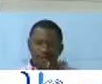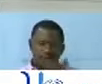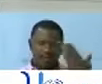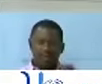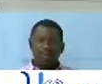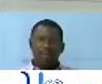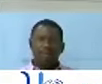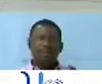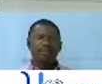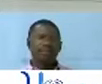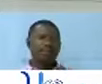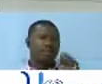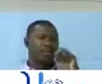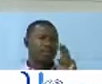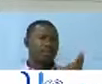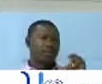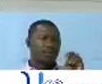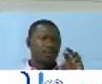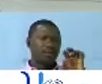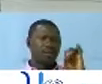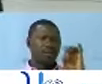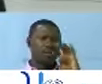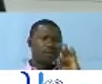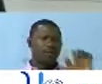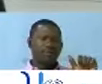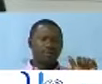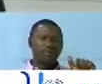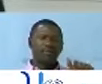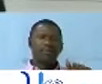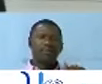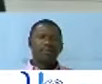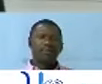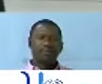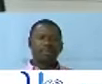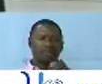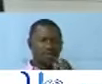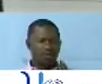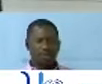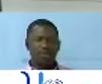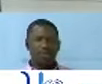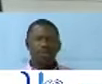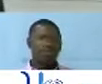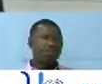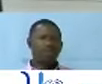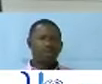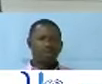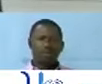Sheriff told me like as an older person, he could not allow us to get arrested because we didn't have the